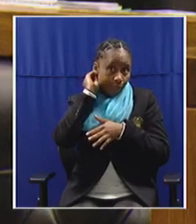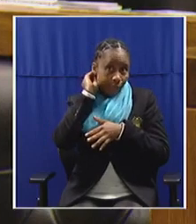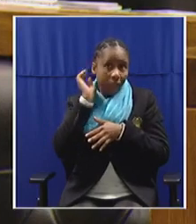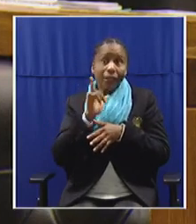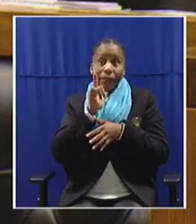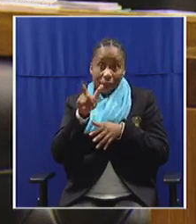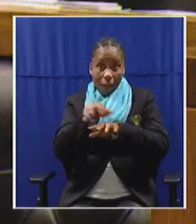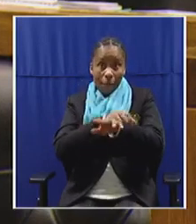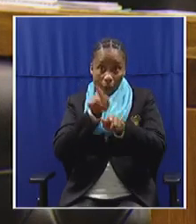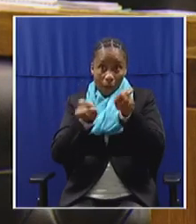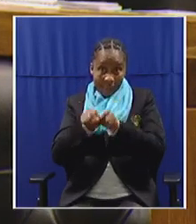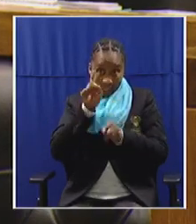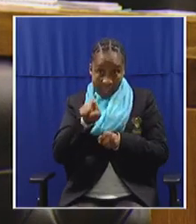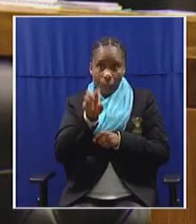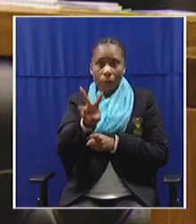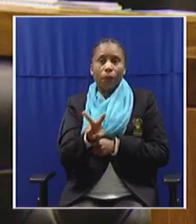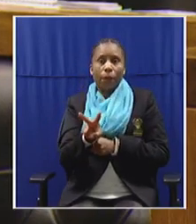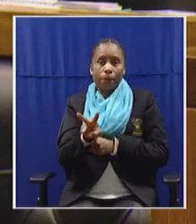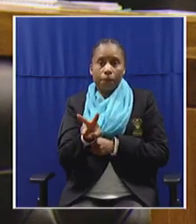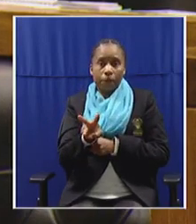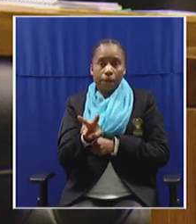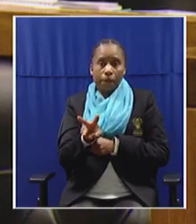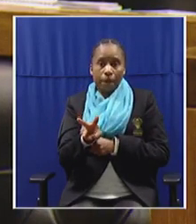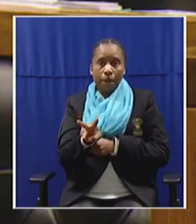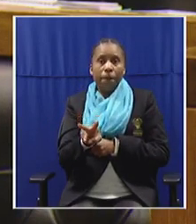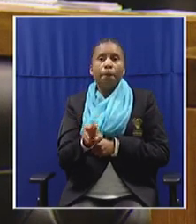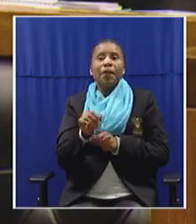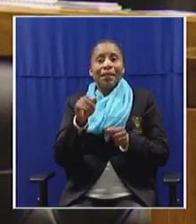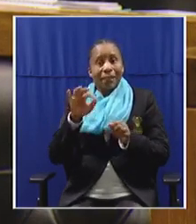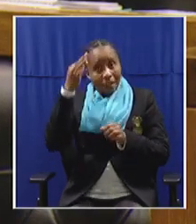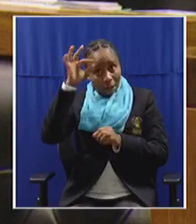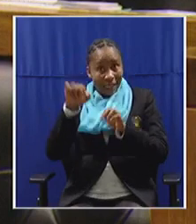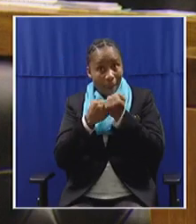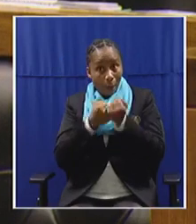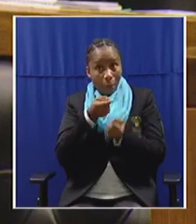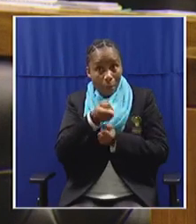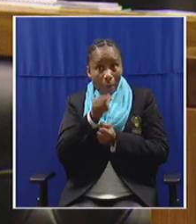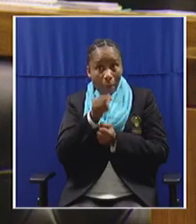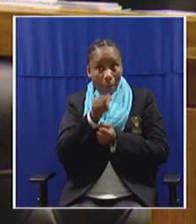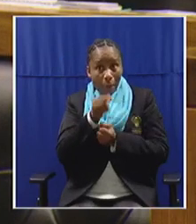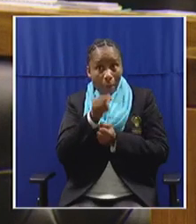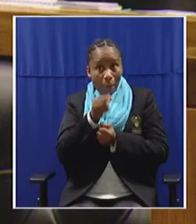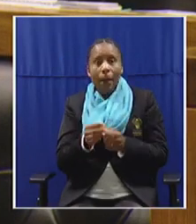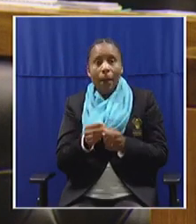tell the farmers that as much as there will be government support, there should be an